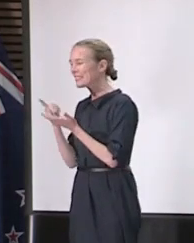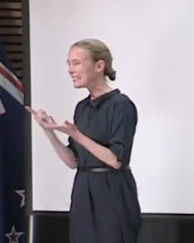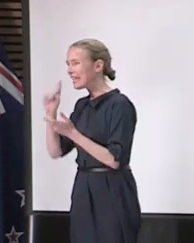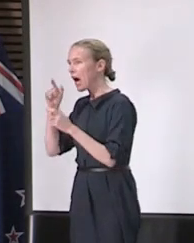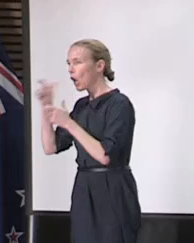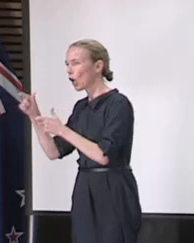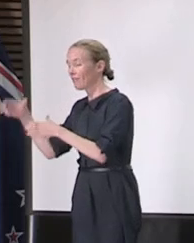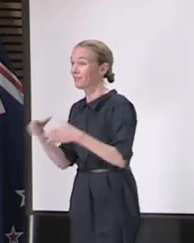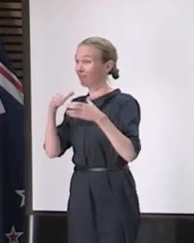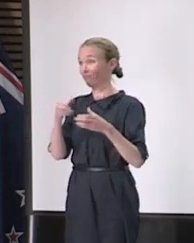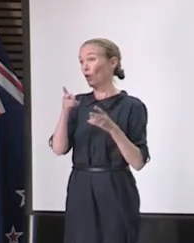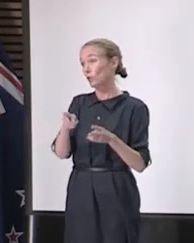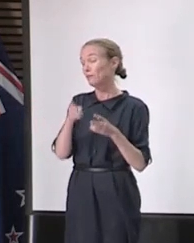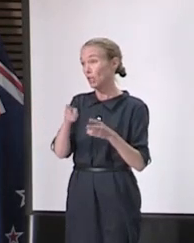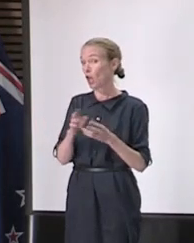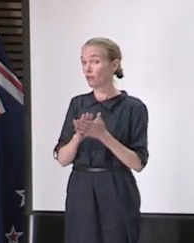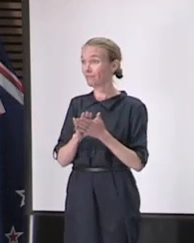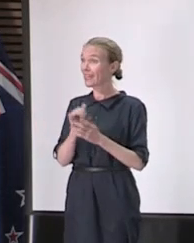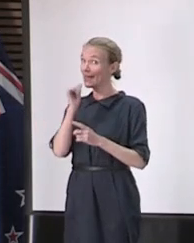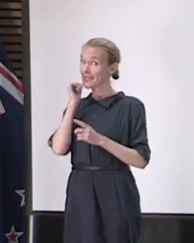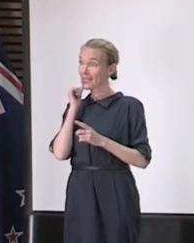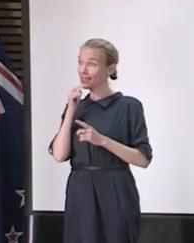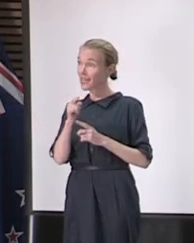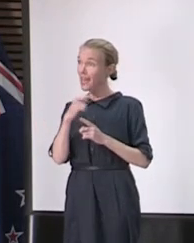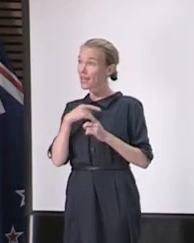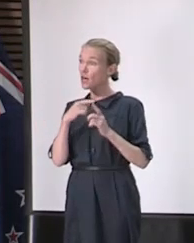Acting Chief Executive of Waitemata DHB yesterday,